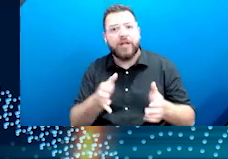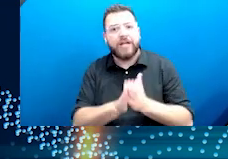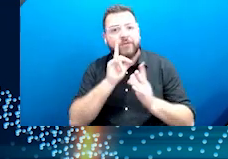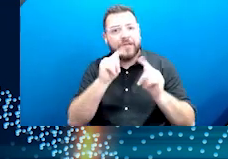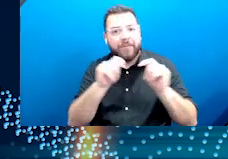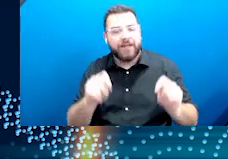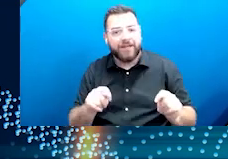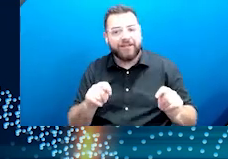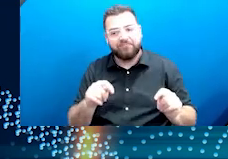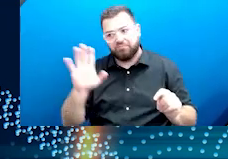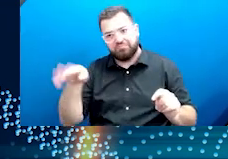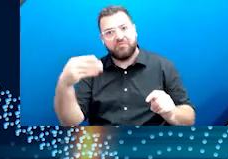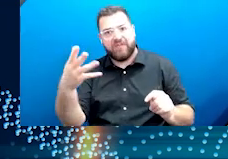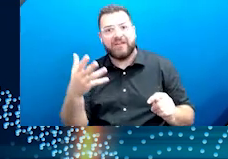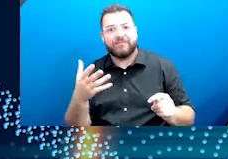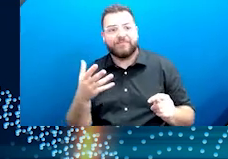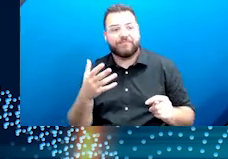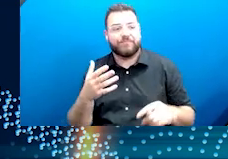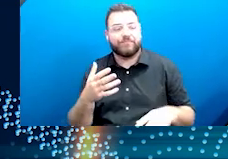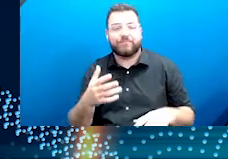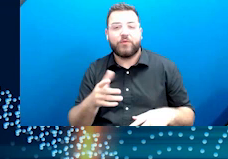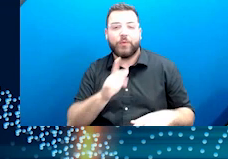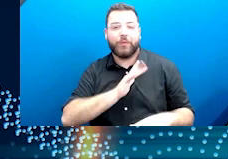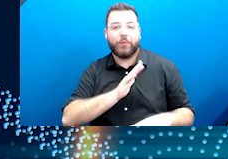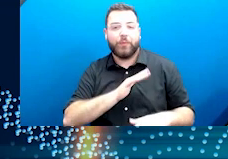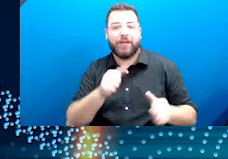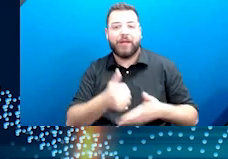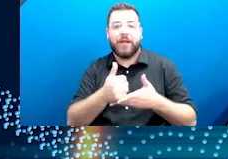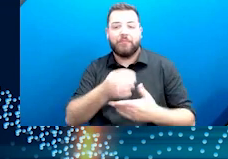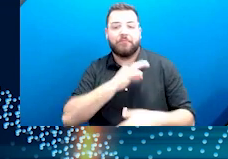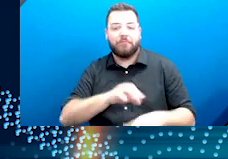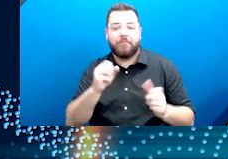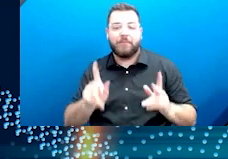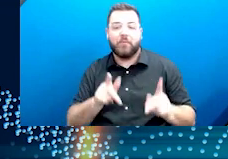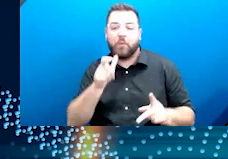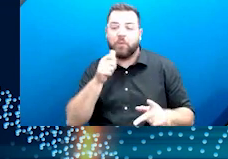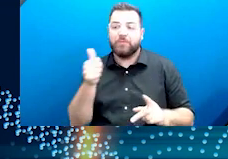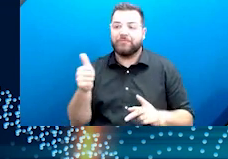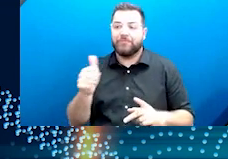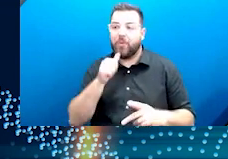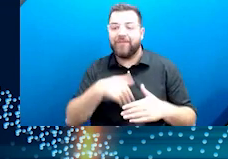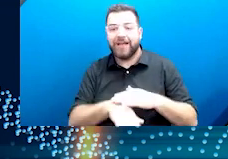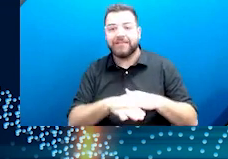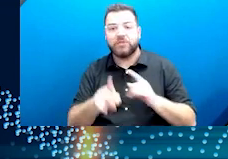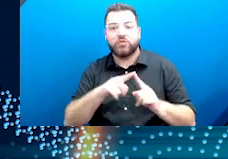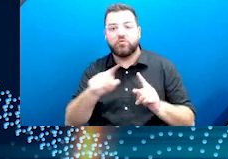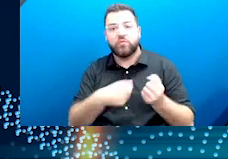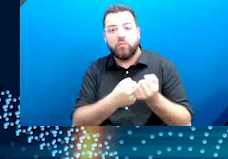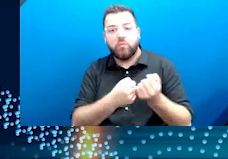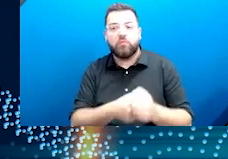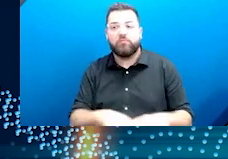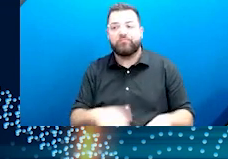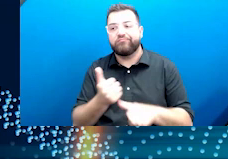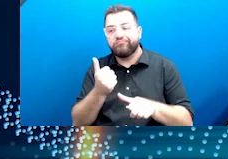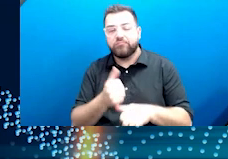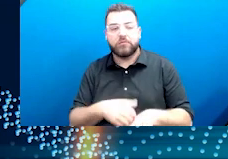beautiful features that can really help a lot of people, who don't have access. And this one I also use as well.